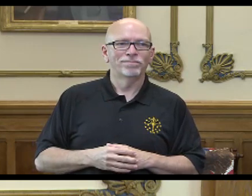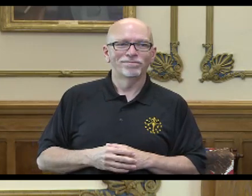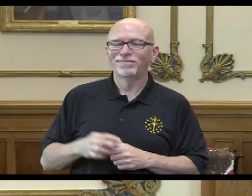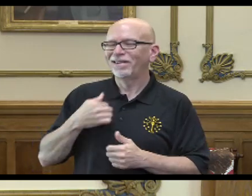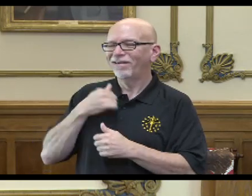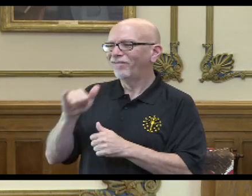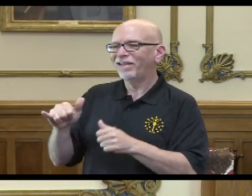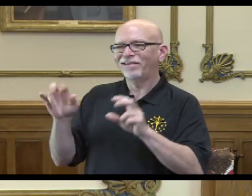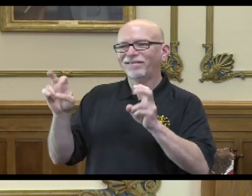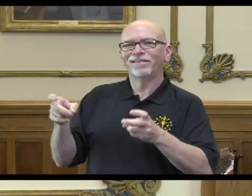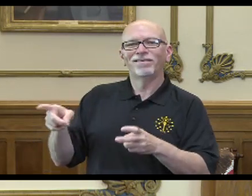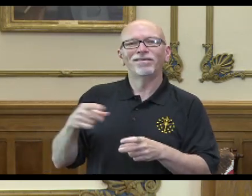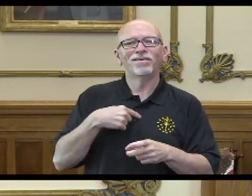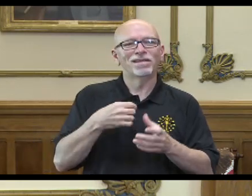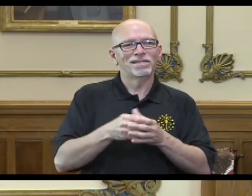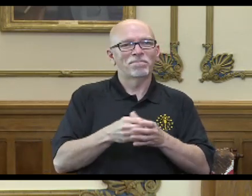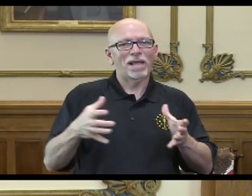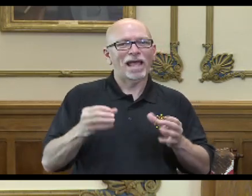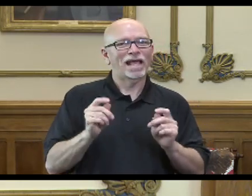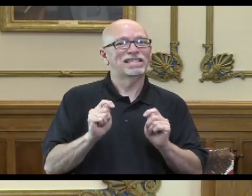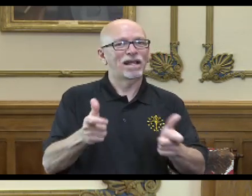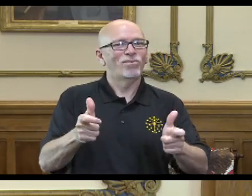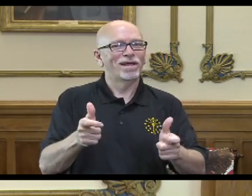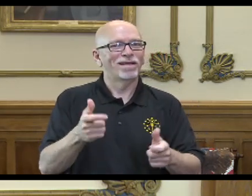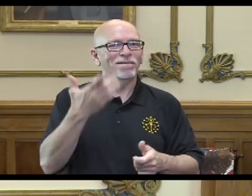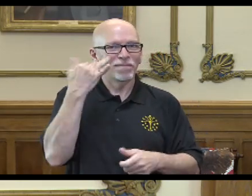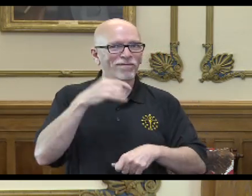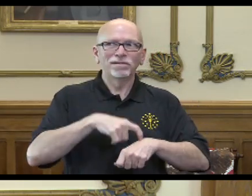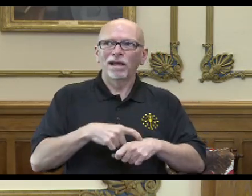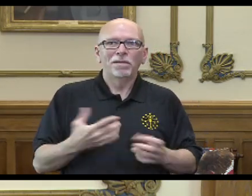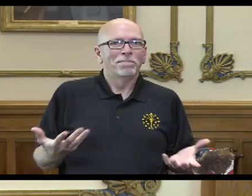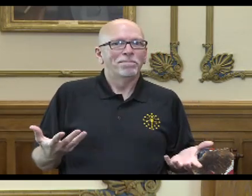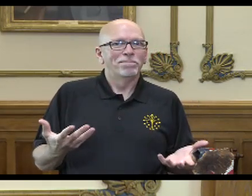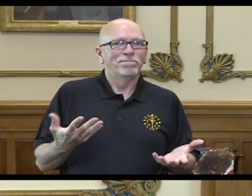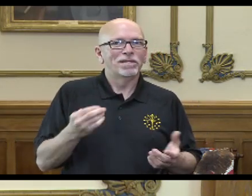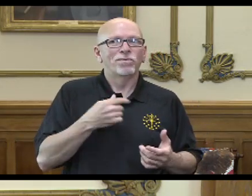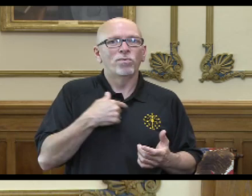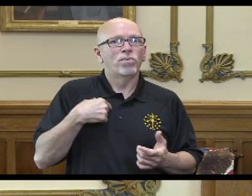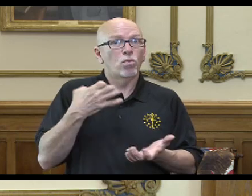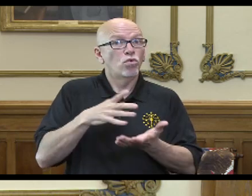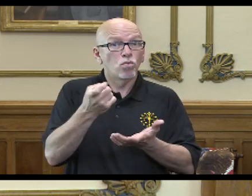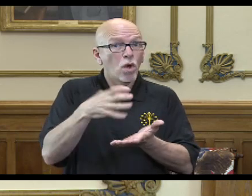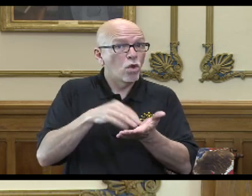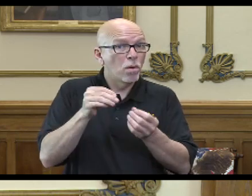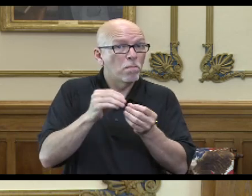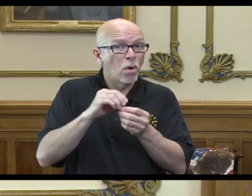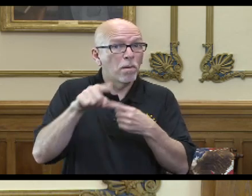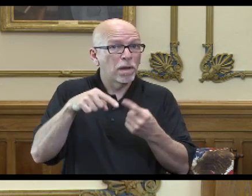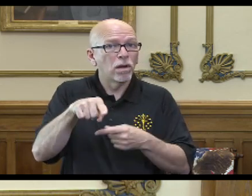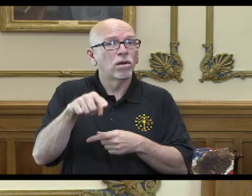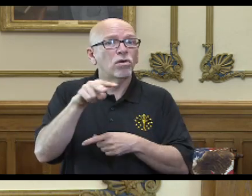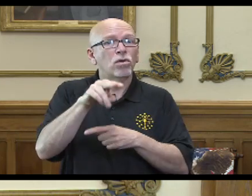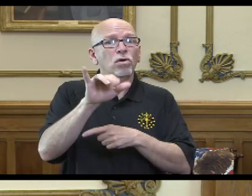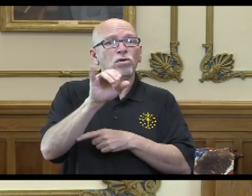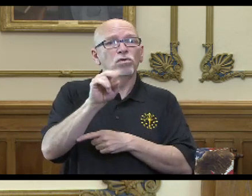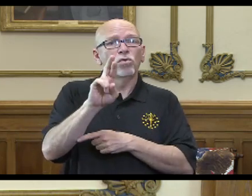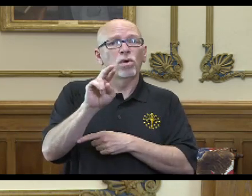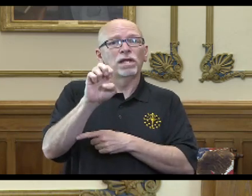that. It's expanded and accelerated because of these times. And to learn more about these resources, again, go to